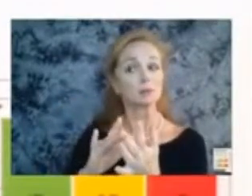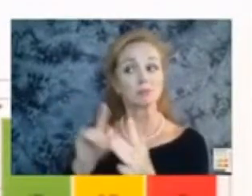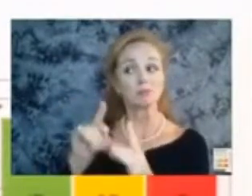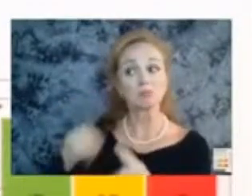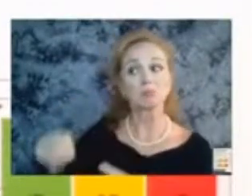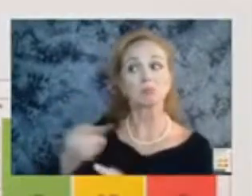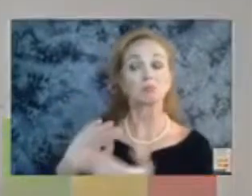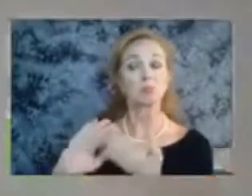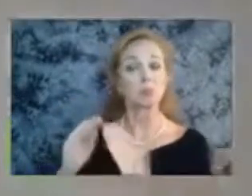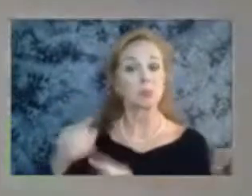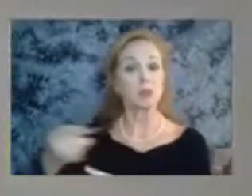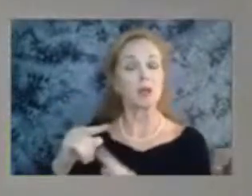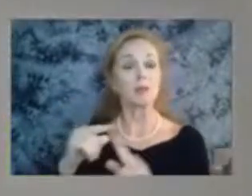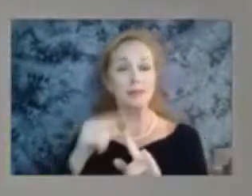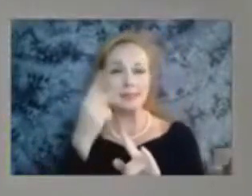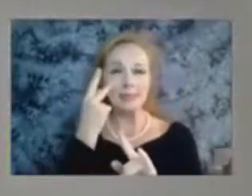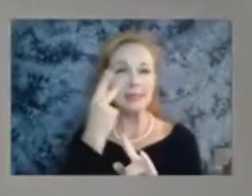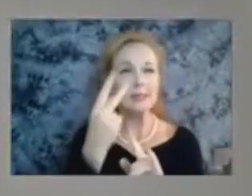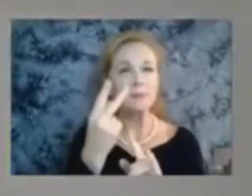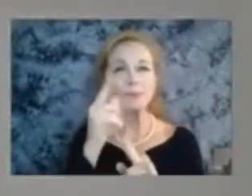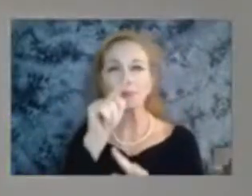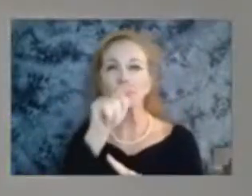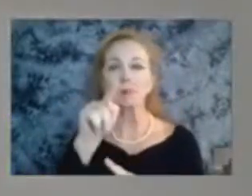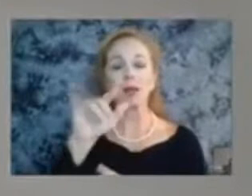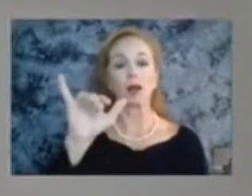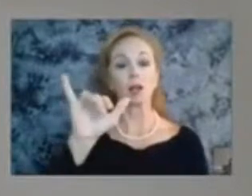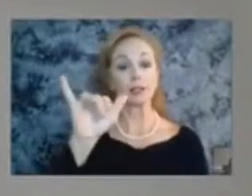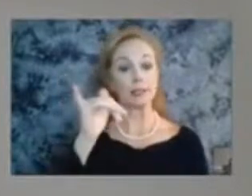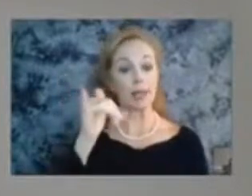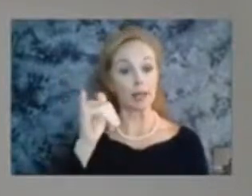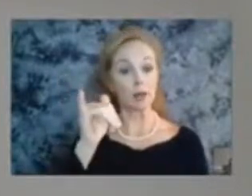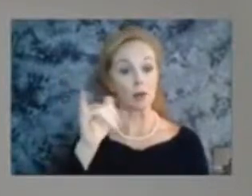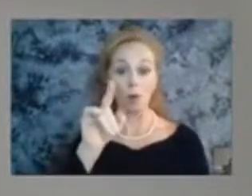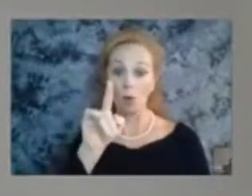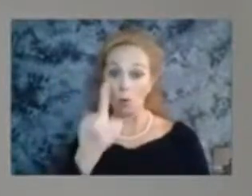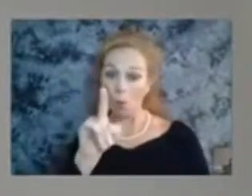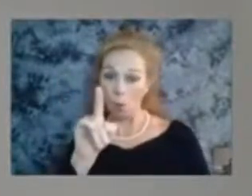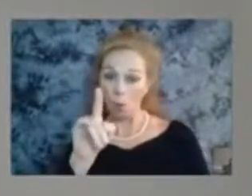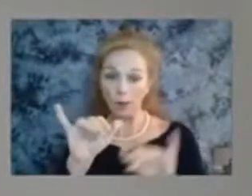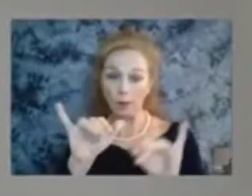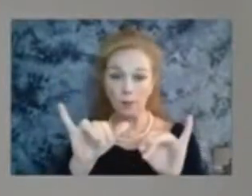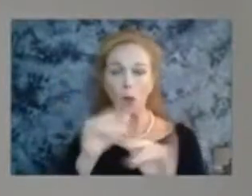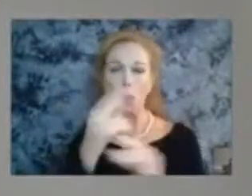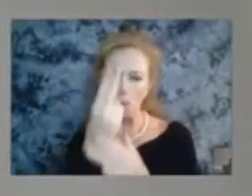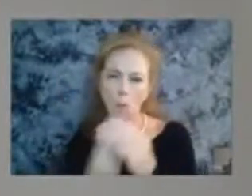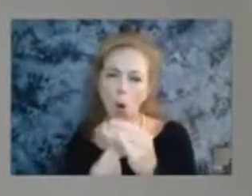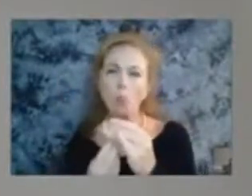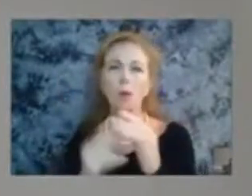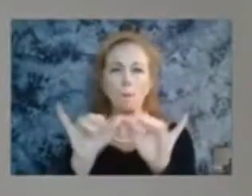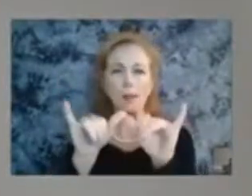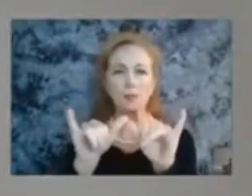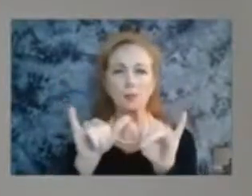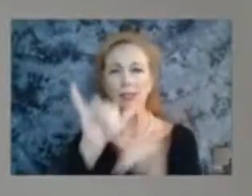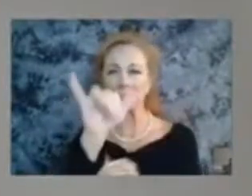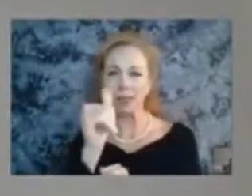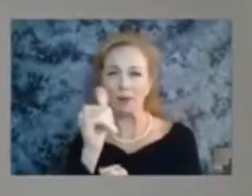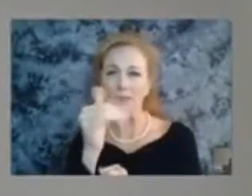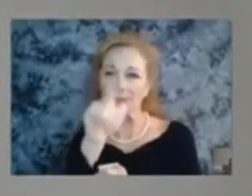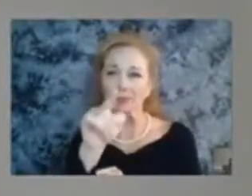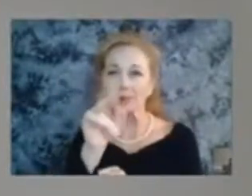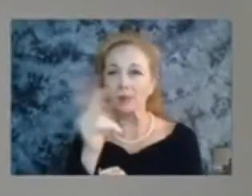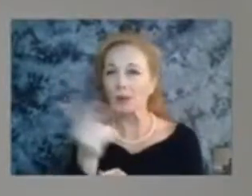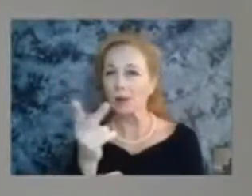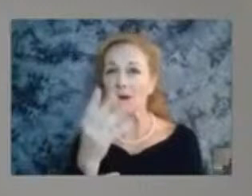that in yellow, we our one metric in yellow, or both metrics in yellow for 14 days, we should